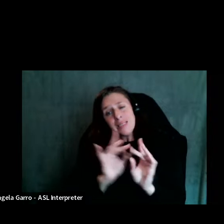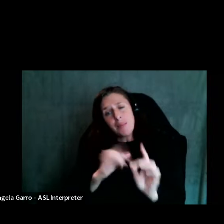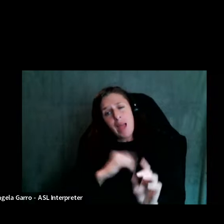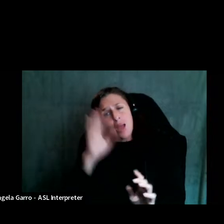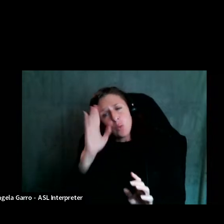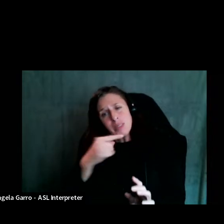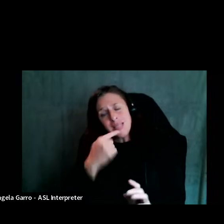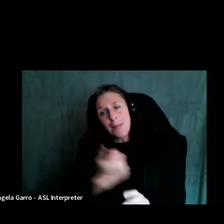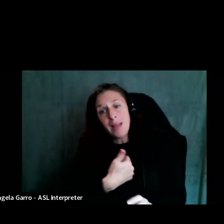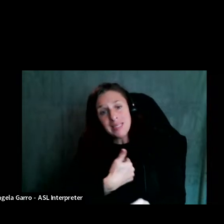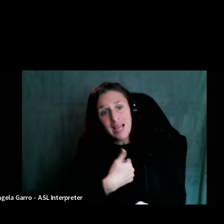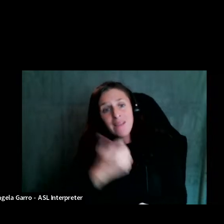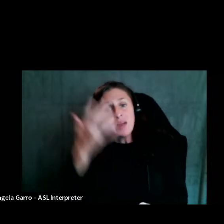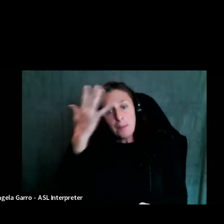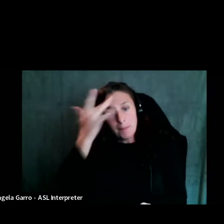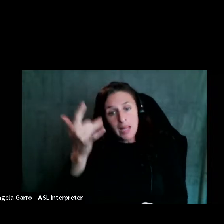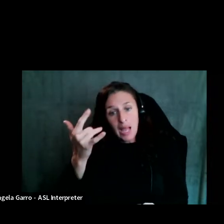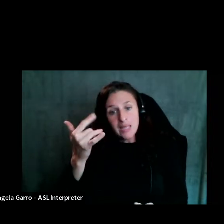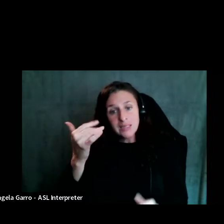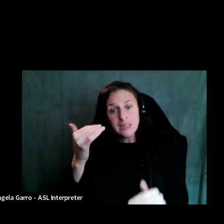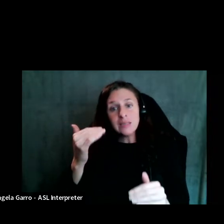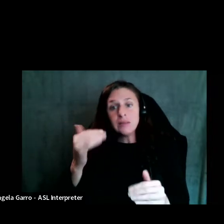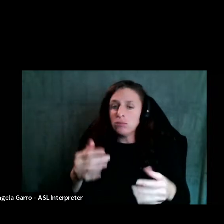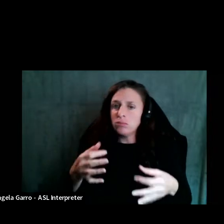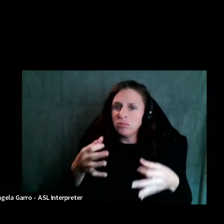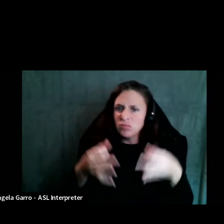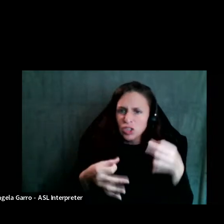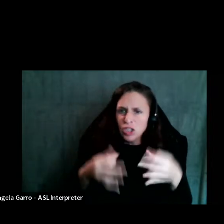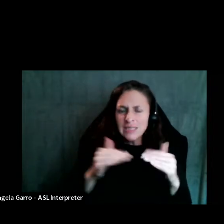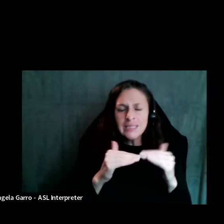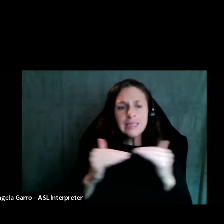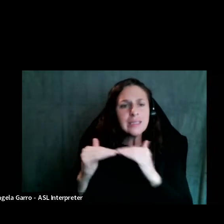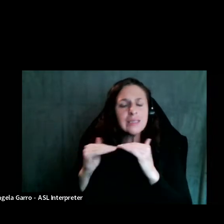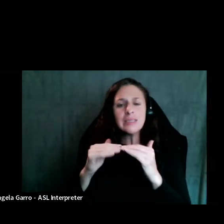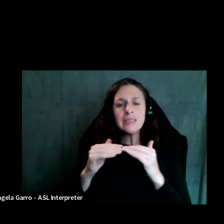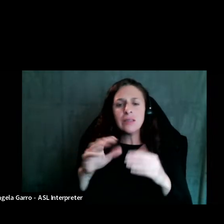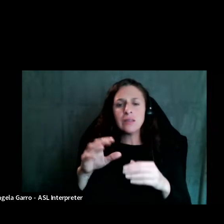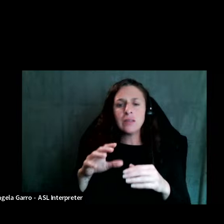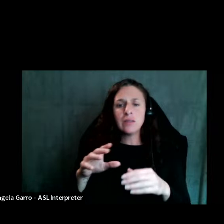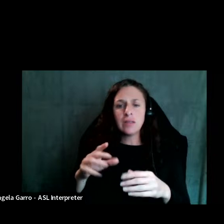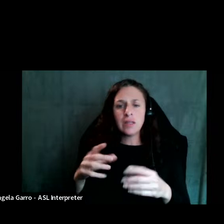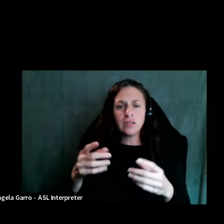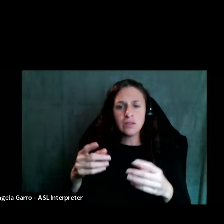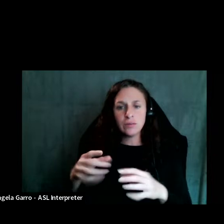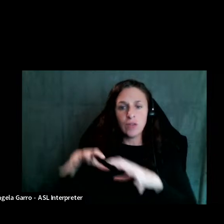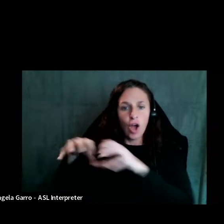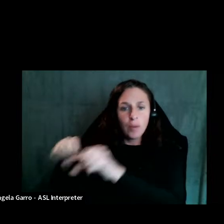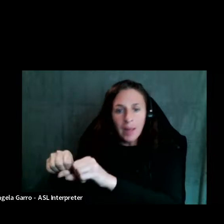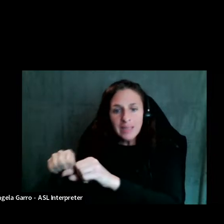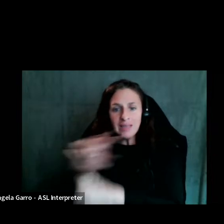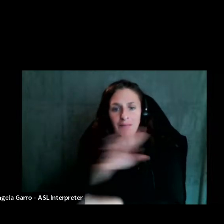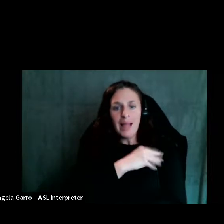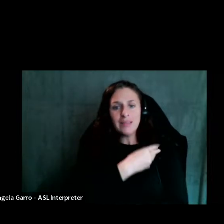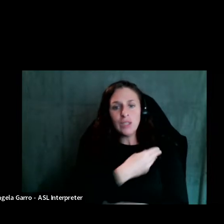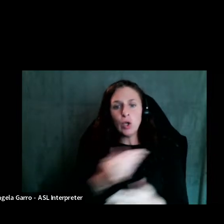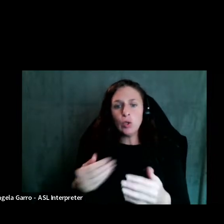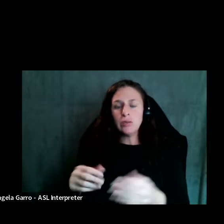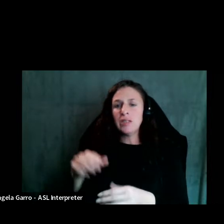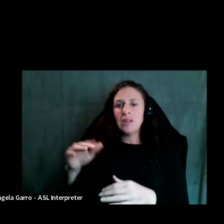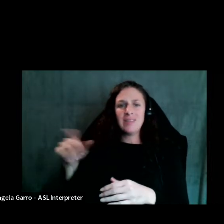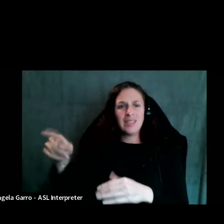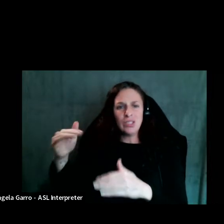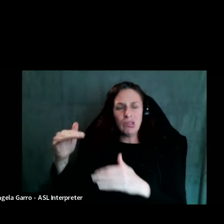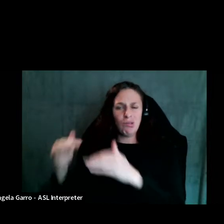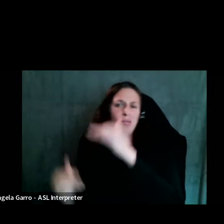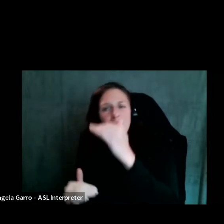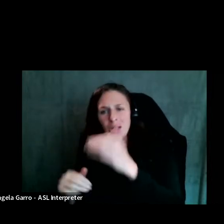because there's justice, there's occupation of Palestine, there's dehumanization of Palestinians, there's mass murder